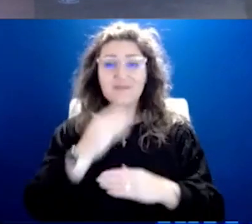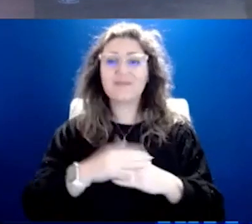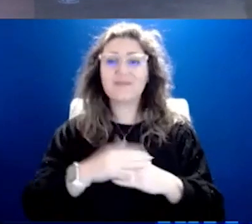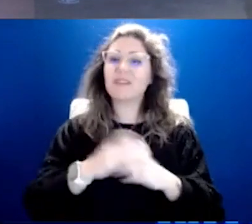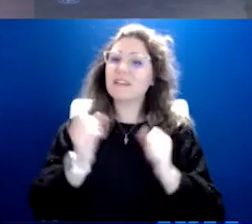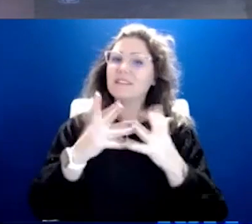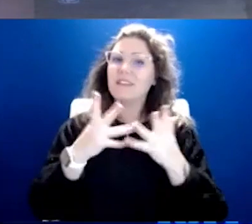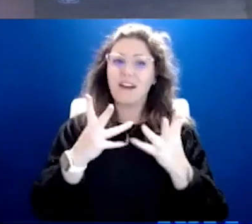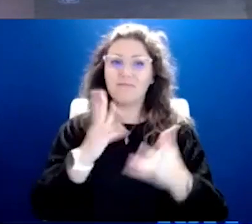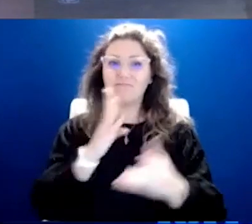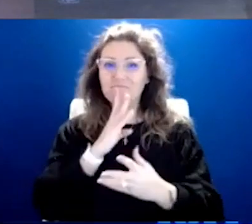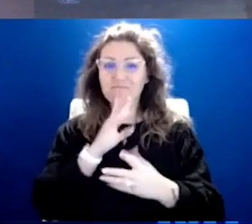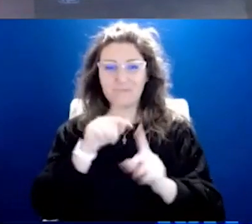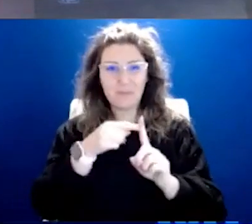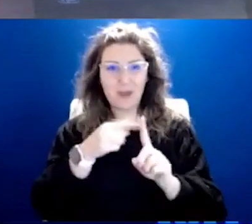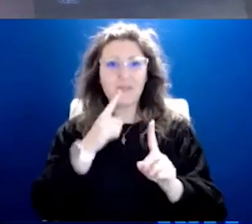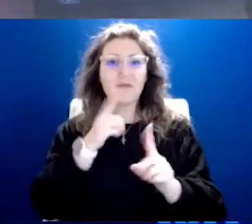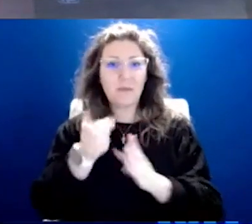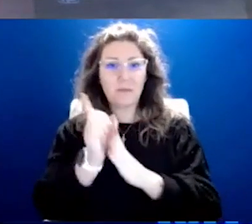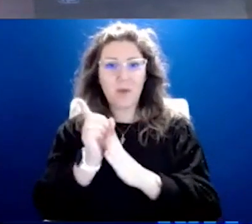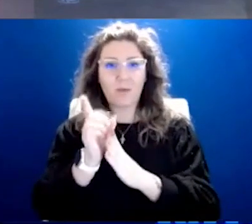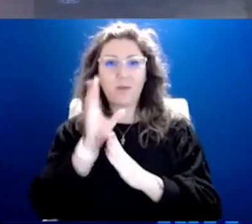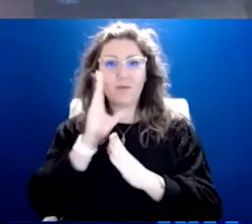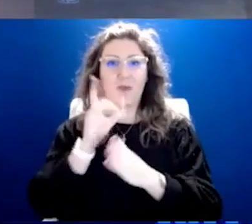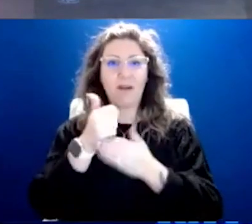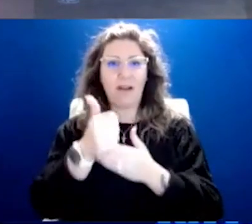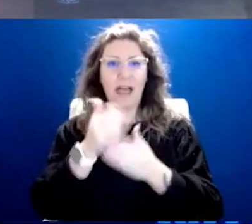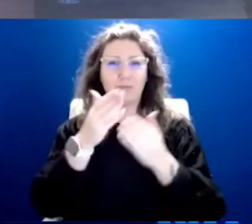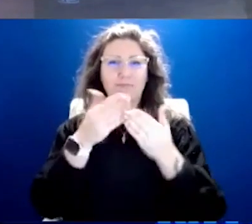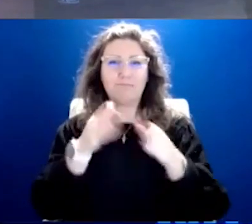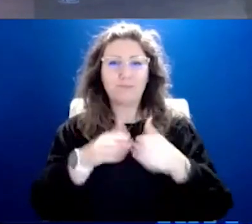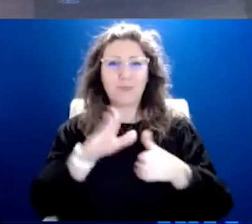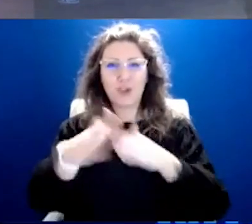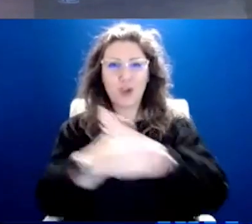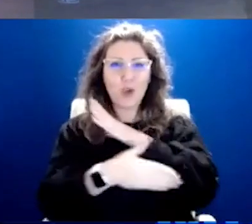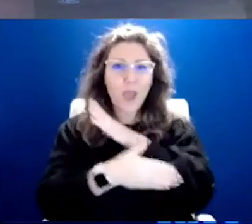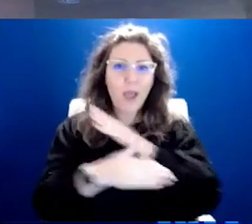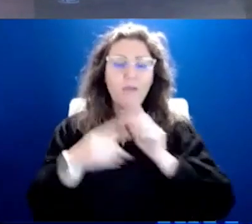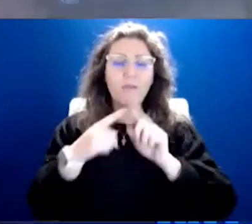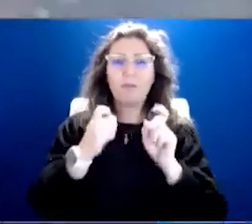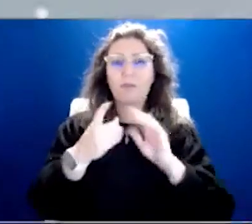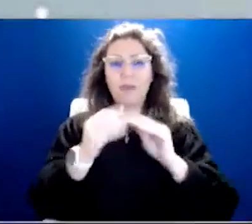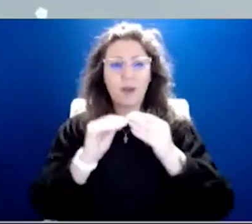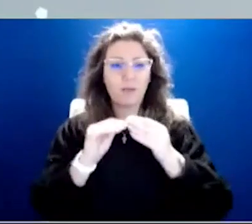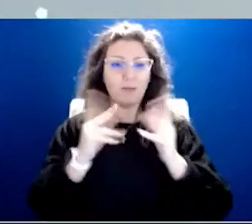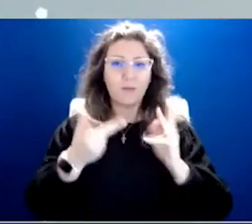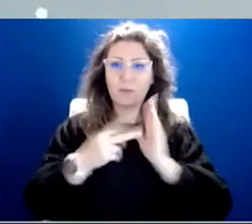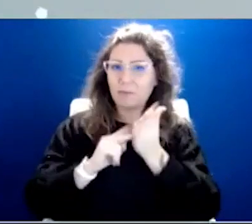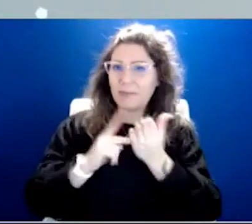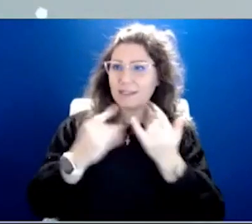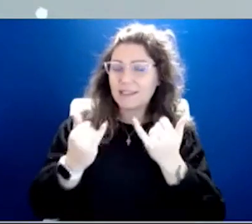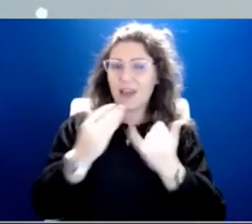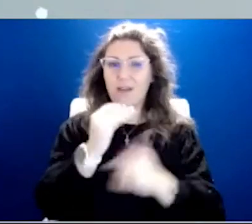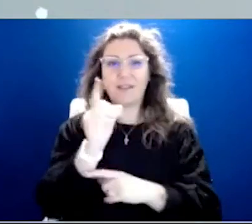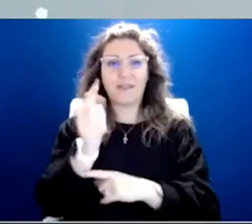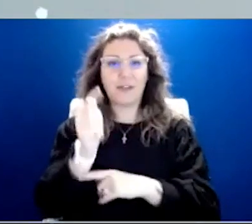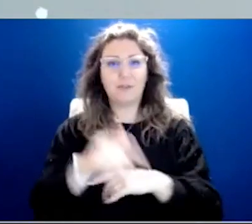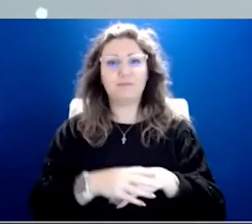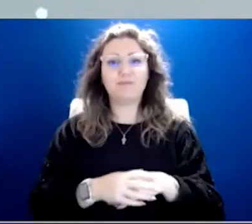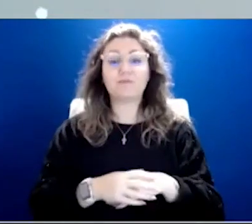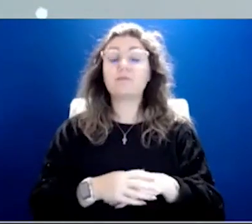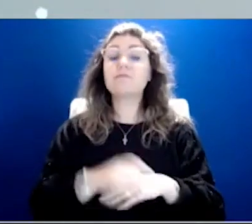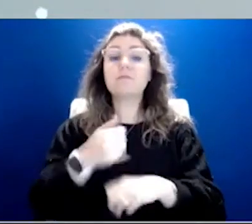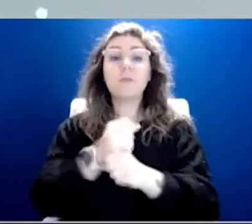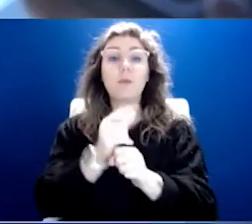here in just a moment. You guys are going to kind of help us break down your counties by the numbers, what it means now, what it could mean later. Yep. So make sure to get your questions sent